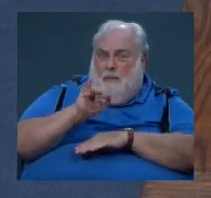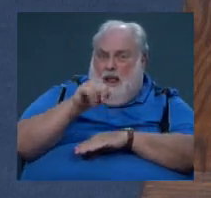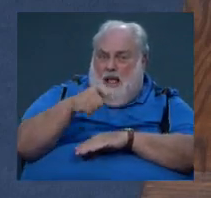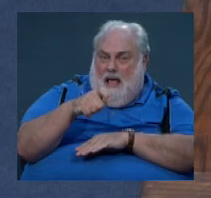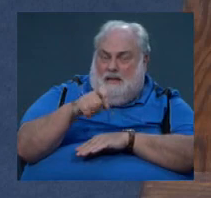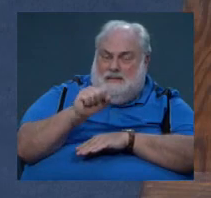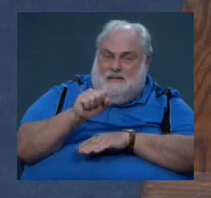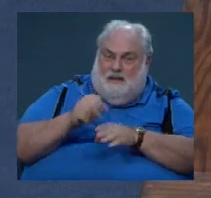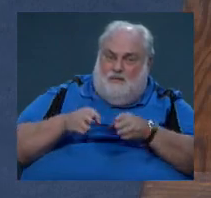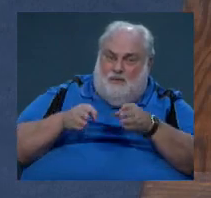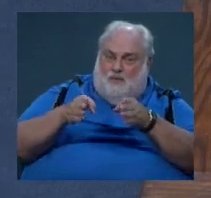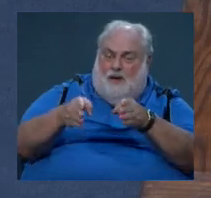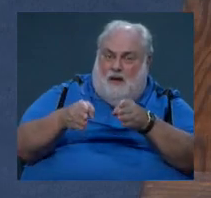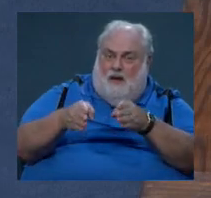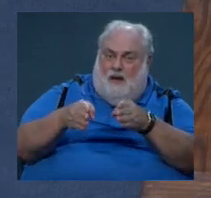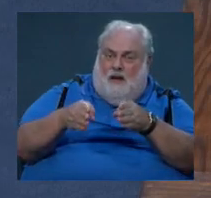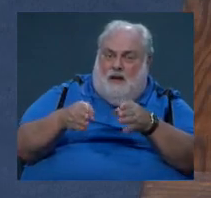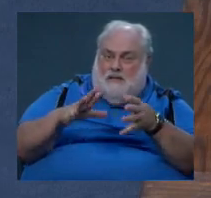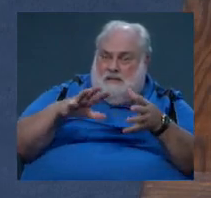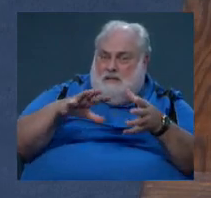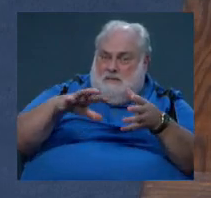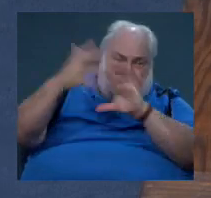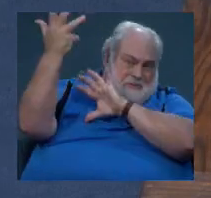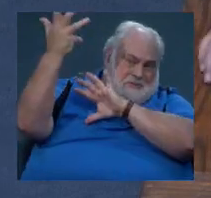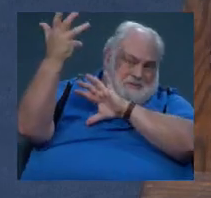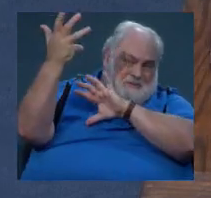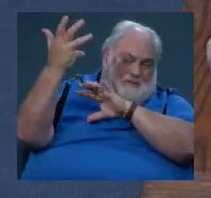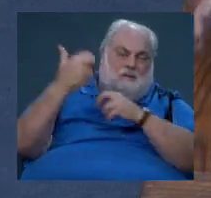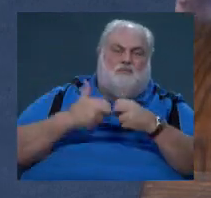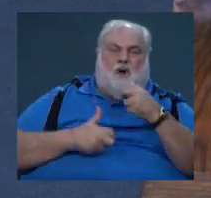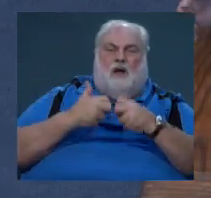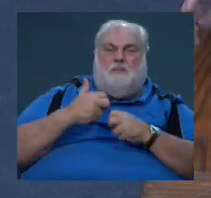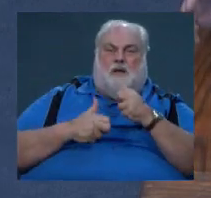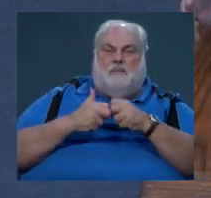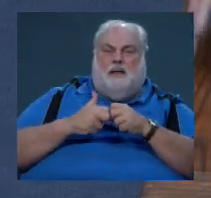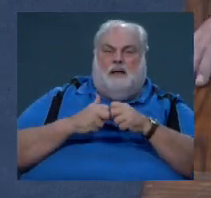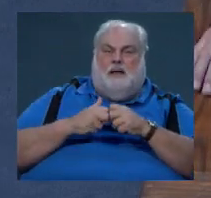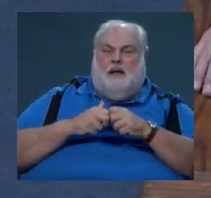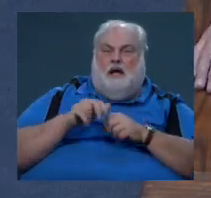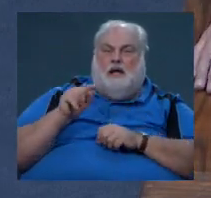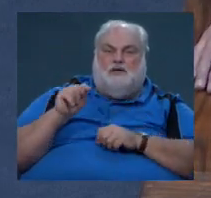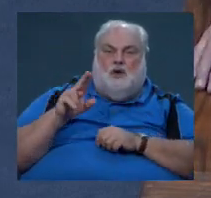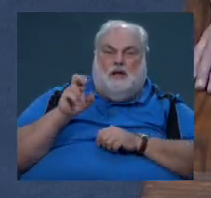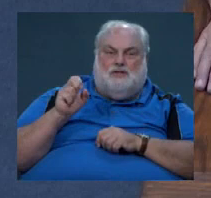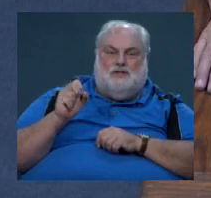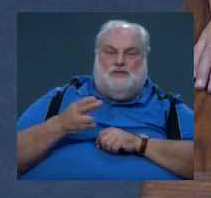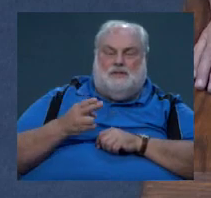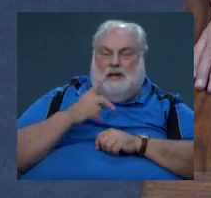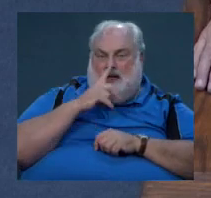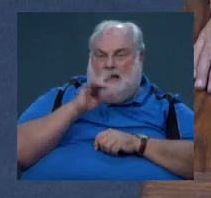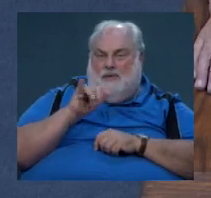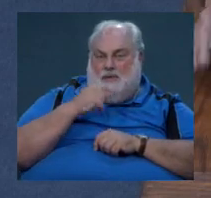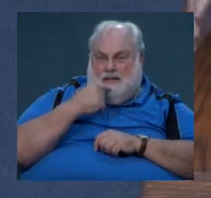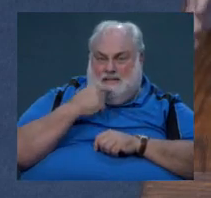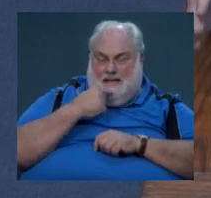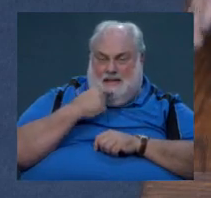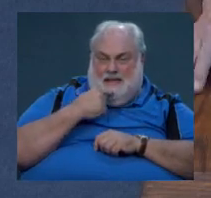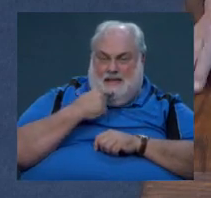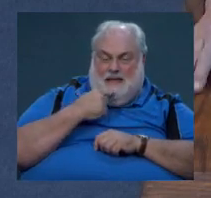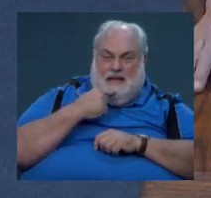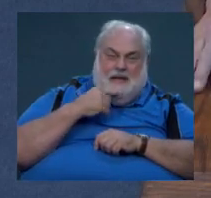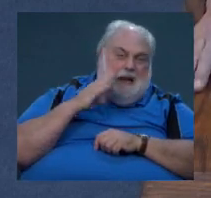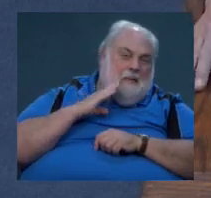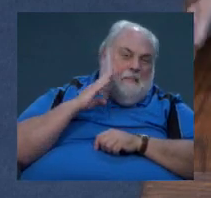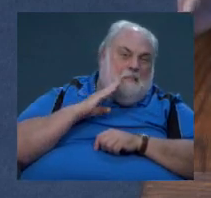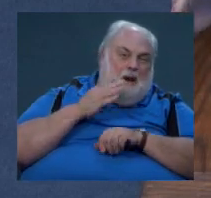in the street right up from me that suddenly we have all these problems. I'm finding trash, like they were saying beer bottles